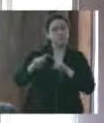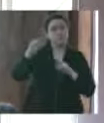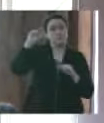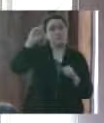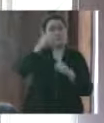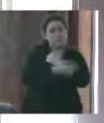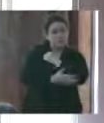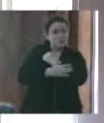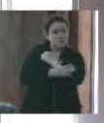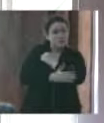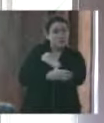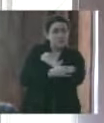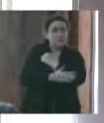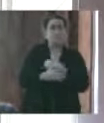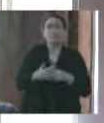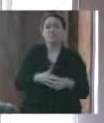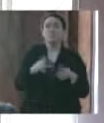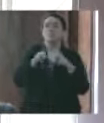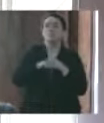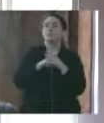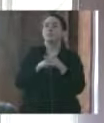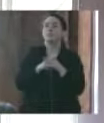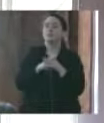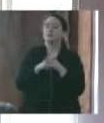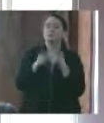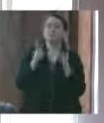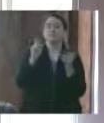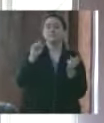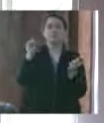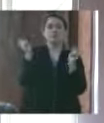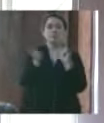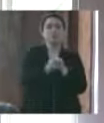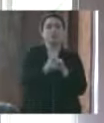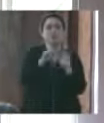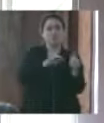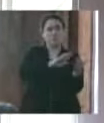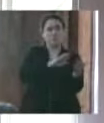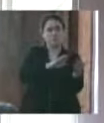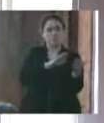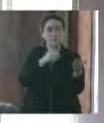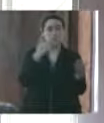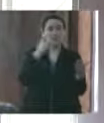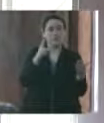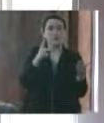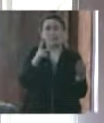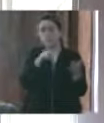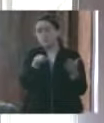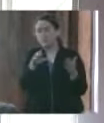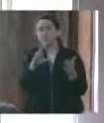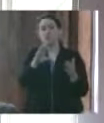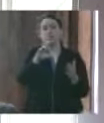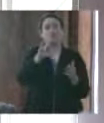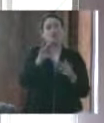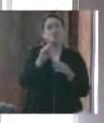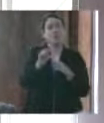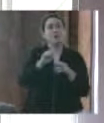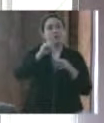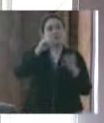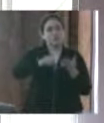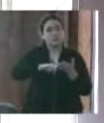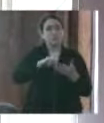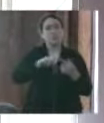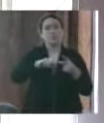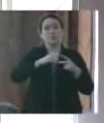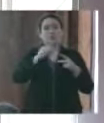We're starting to change the conversation on key issues such as crime detection and prevention, better management